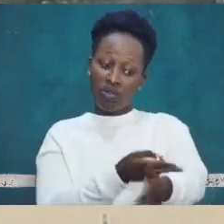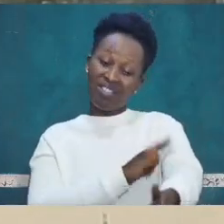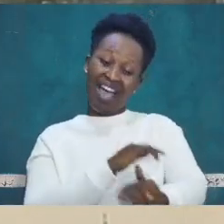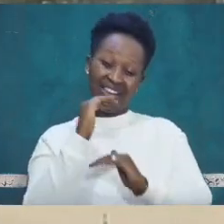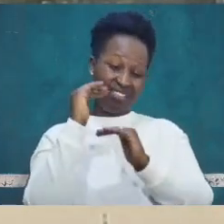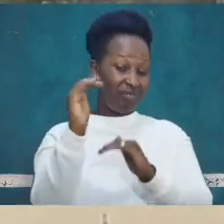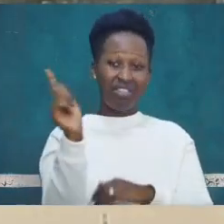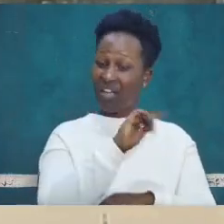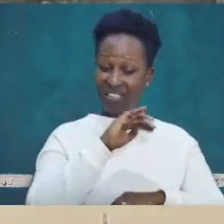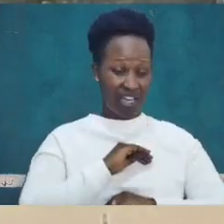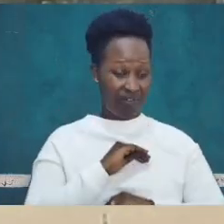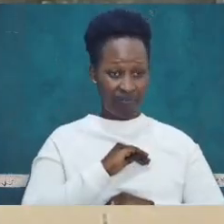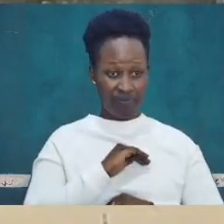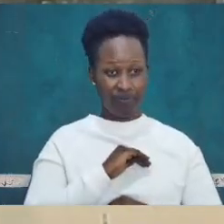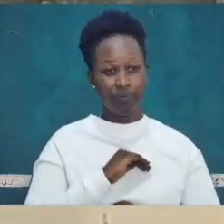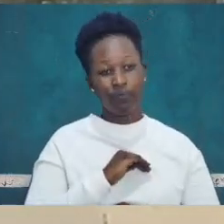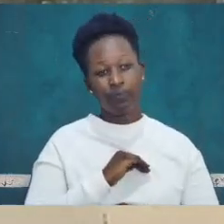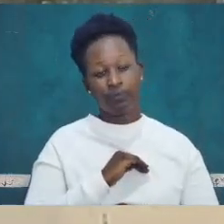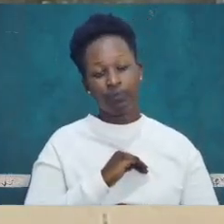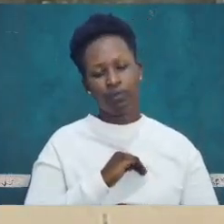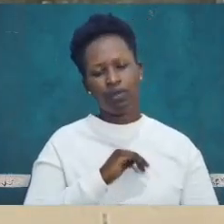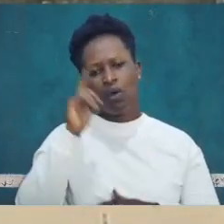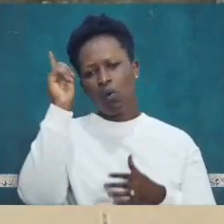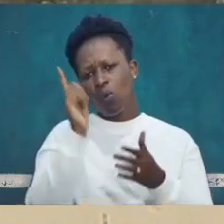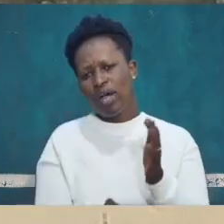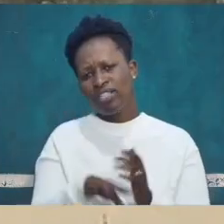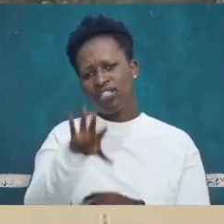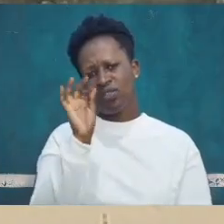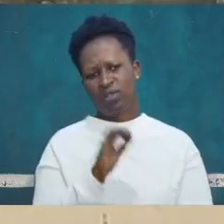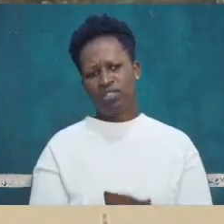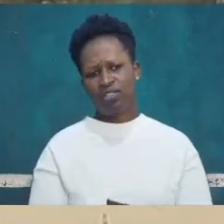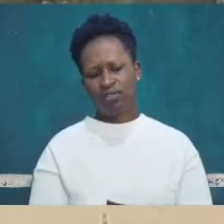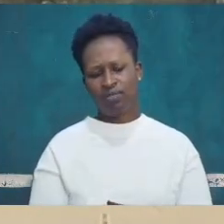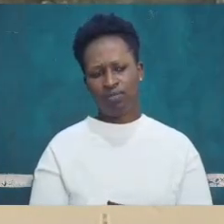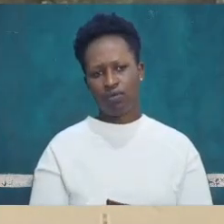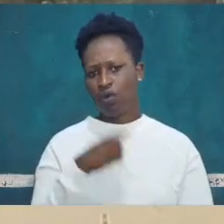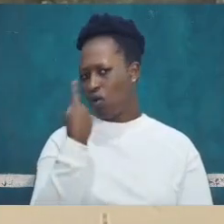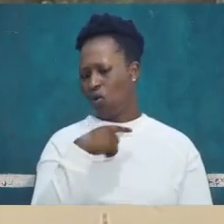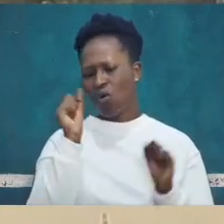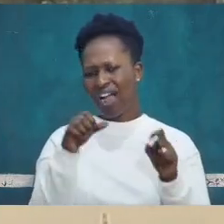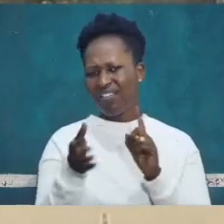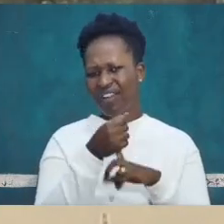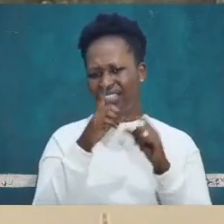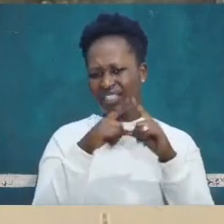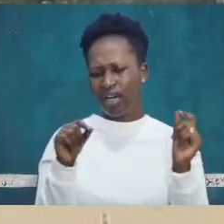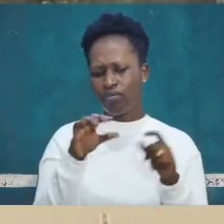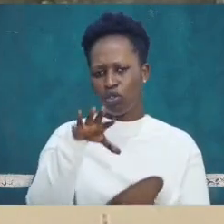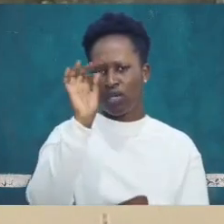not enough. So in this case, what is choice? Who can find the term choice?